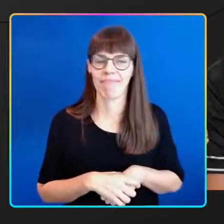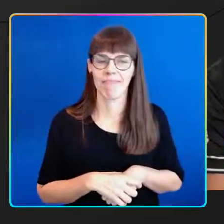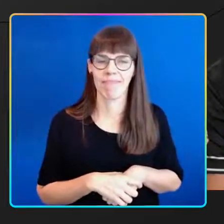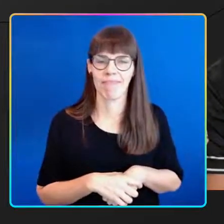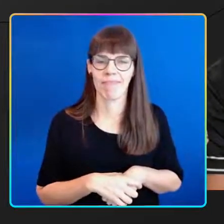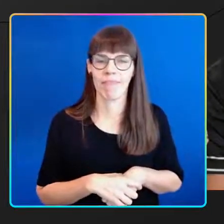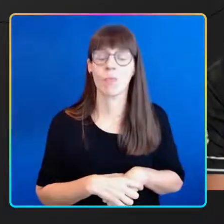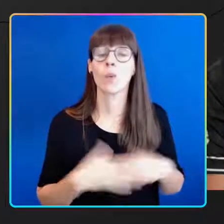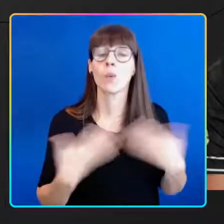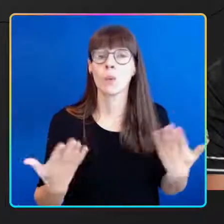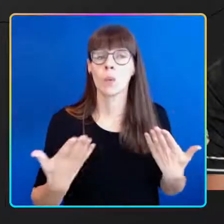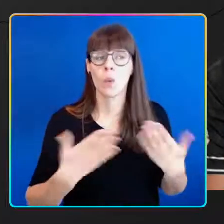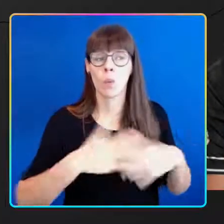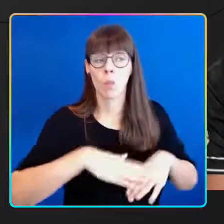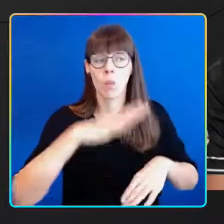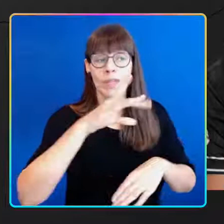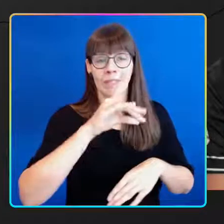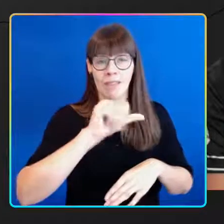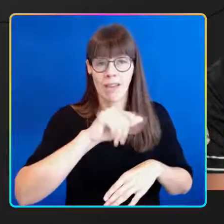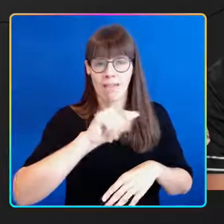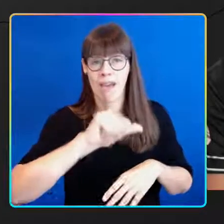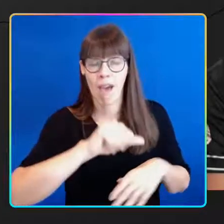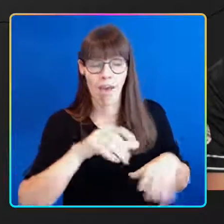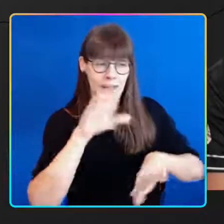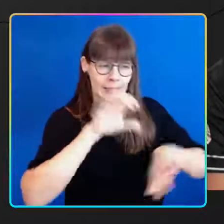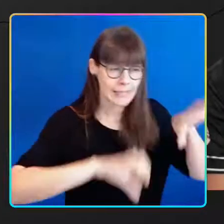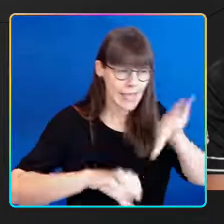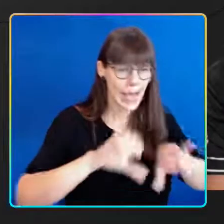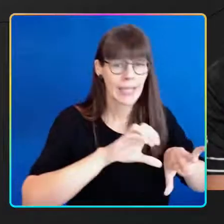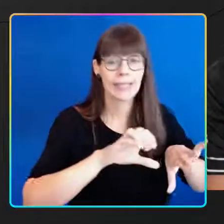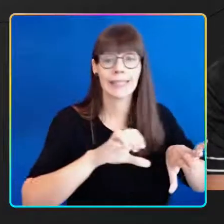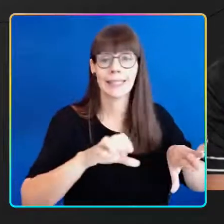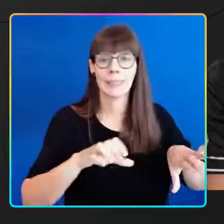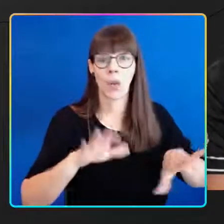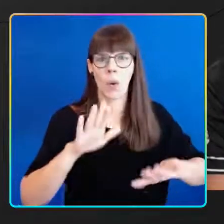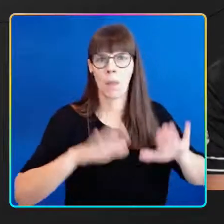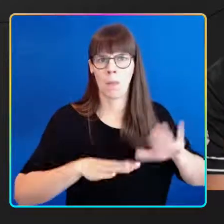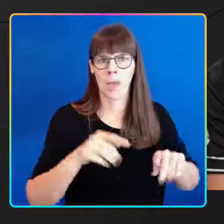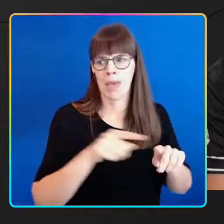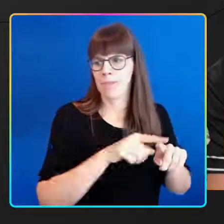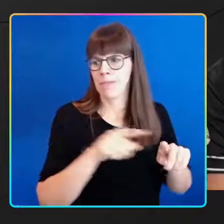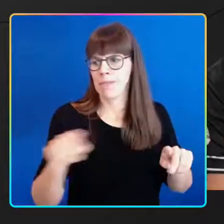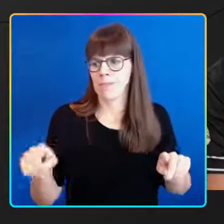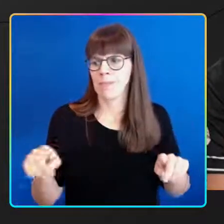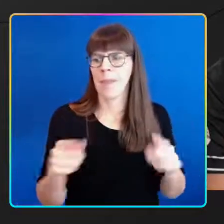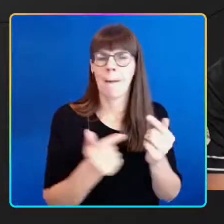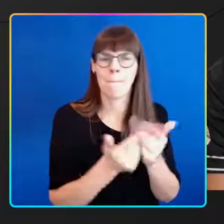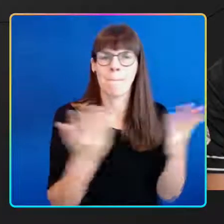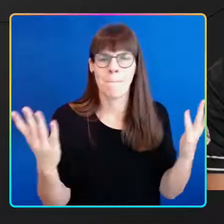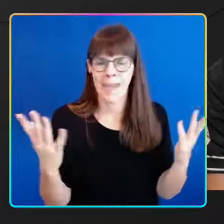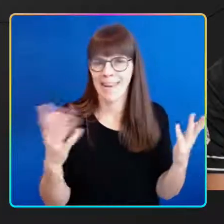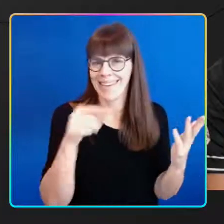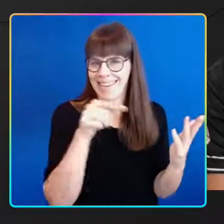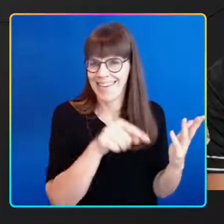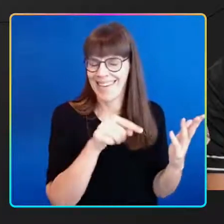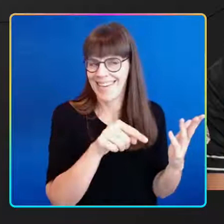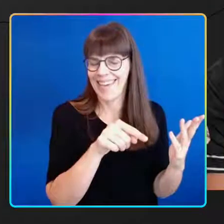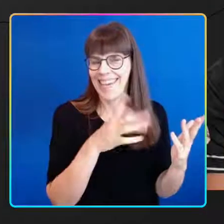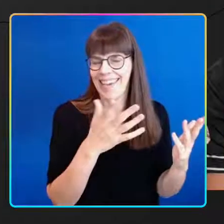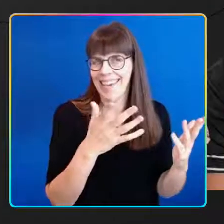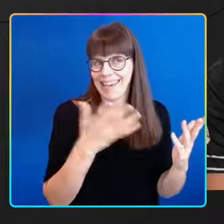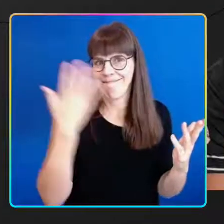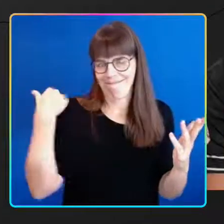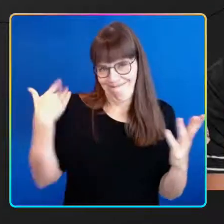data science POCs. So for those that are doing a lot of POCs, that was my beginning as well. And then I